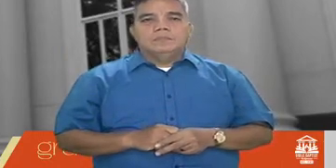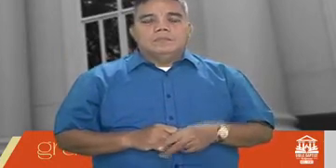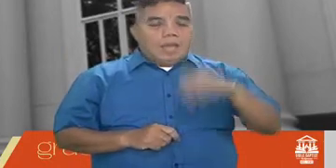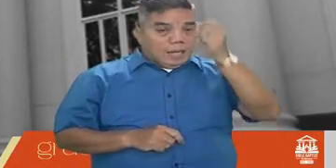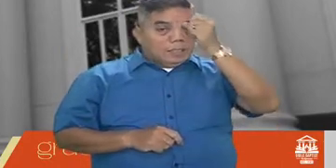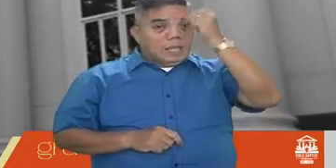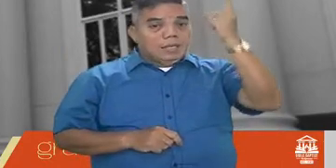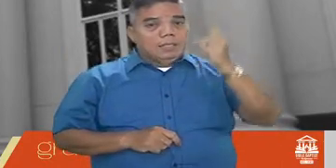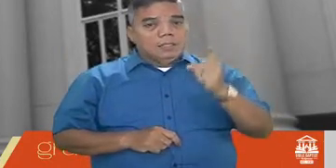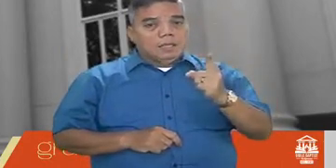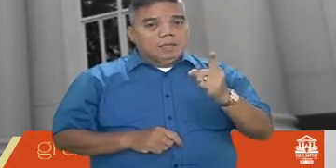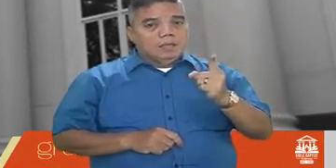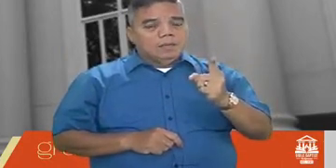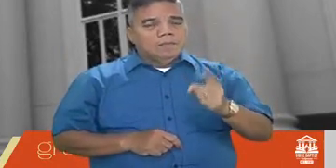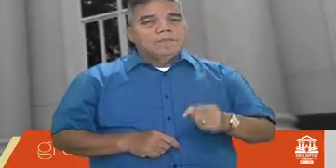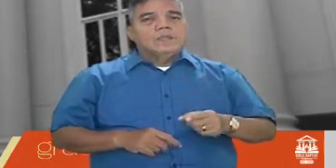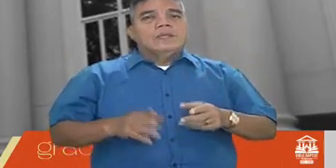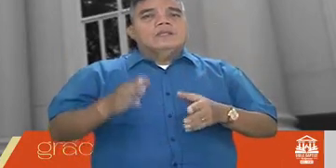Understanding.